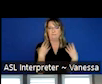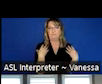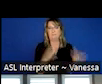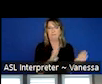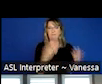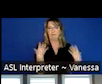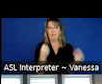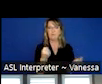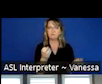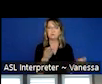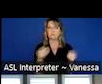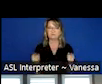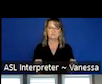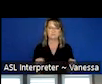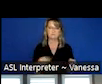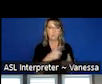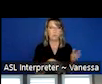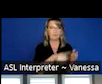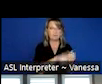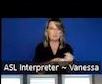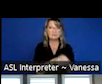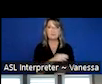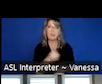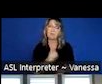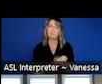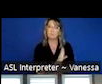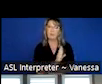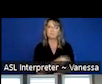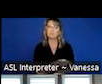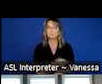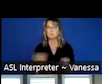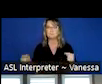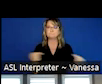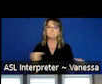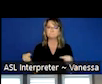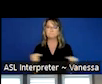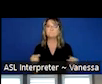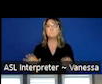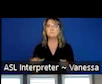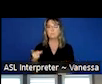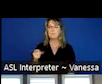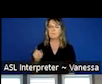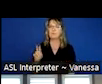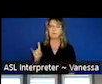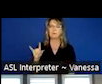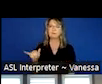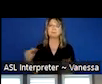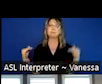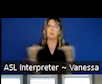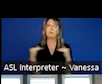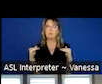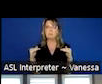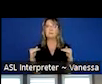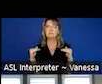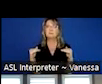services that they need and that they have the right to. Parity basically is equity. It's equity